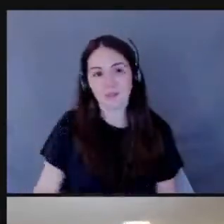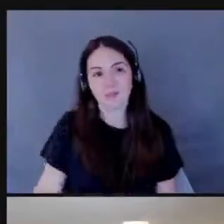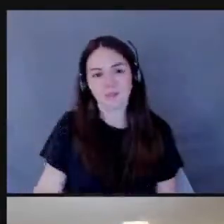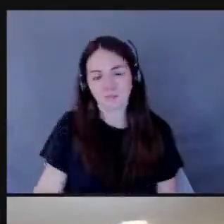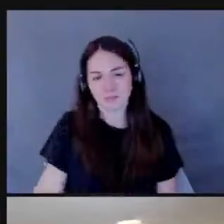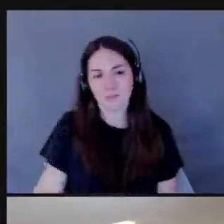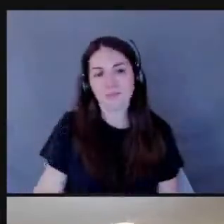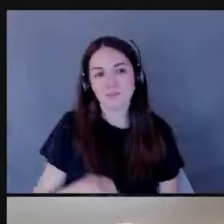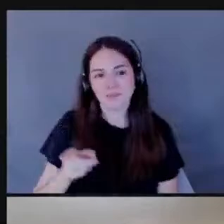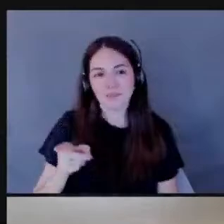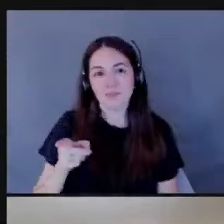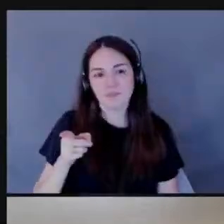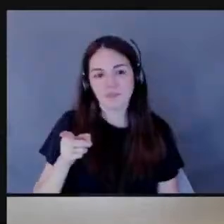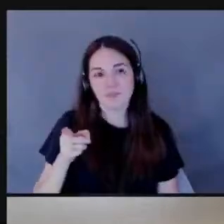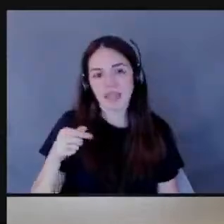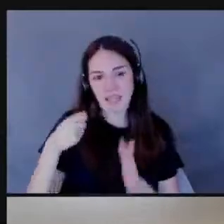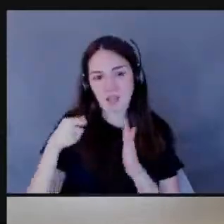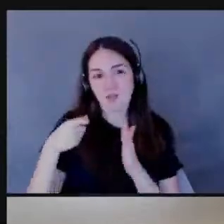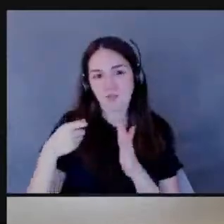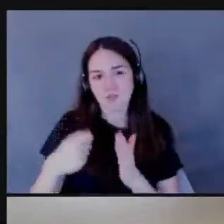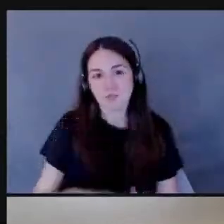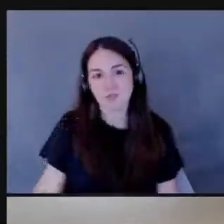That's what Bob Frew took a movie of.